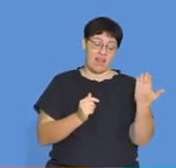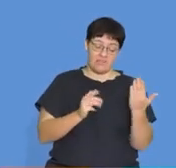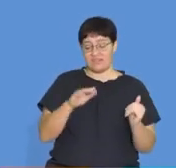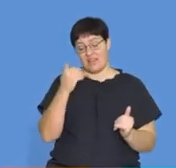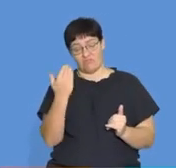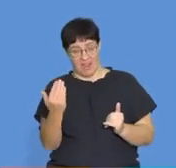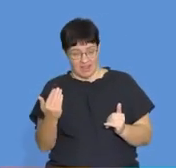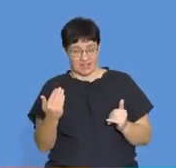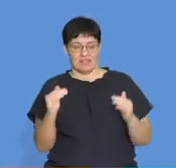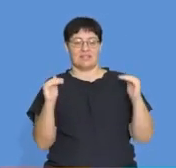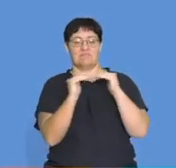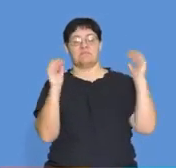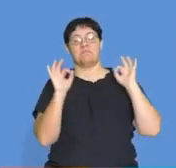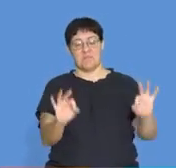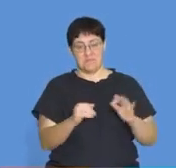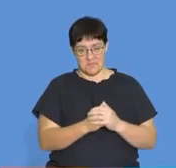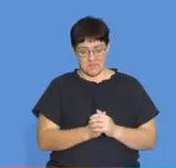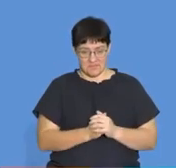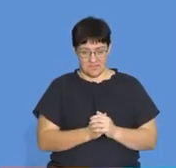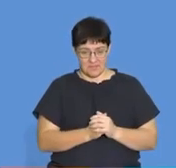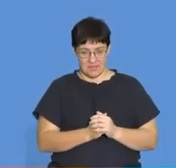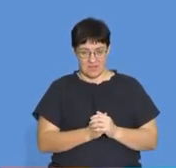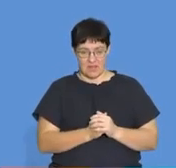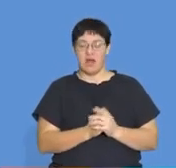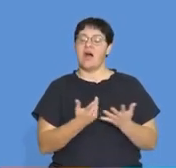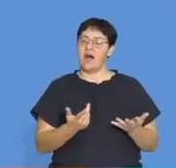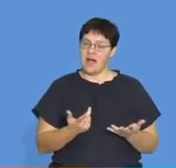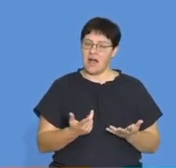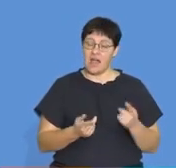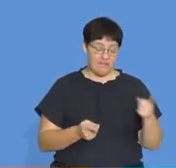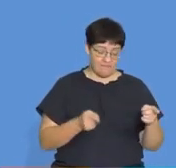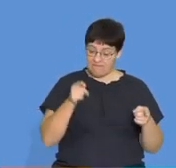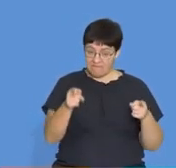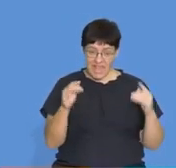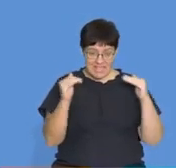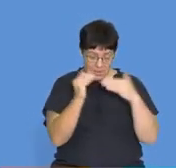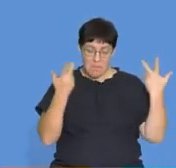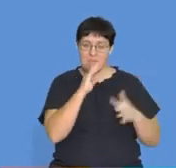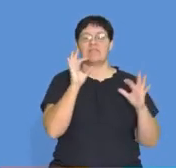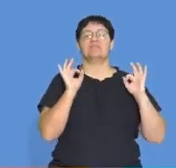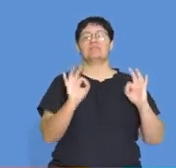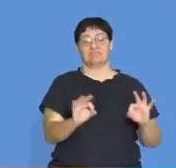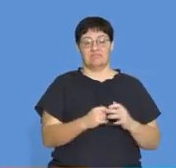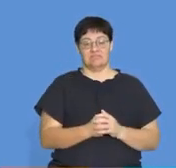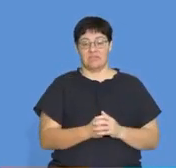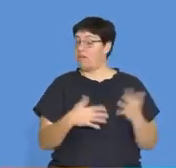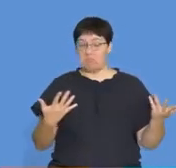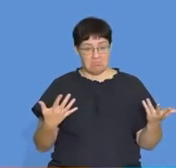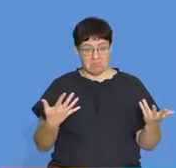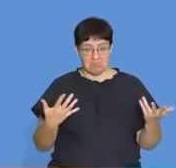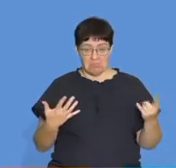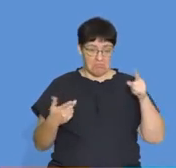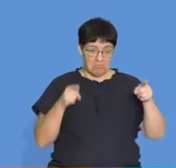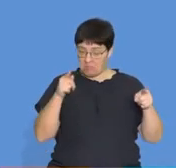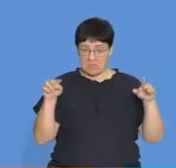right? Meaning the original equation rather, and then find whether the left-hand side is equal to the right-hand side. If it does not